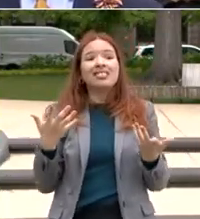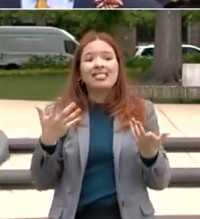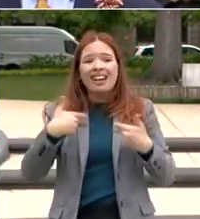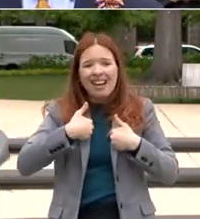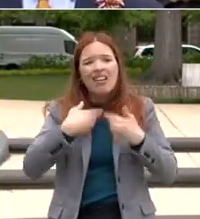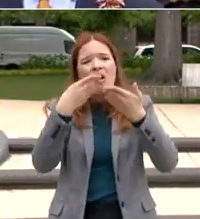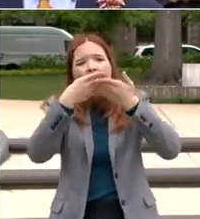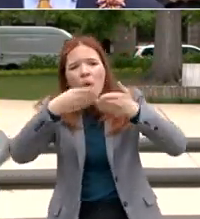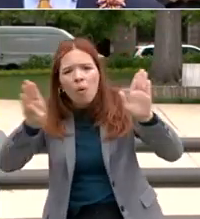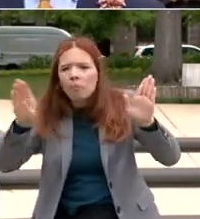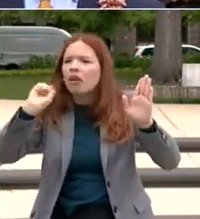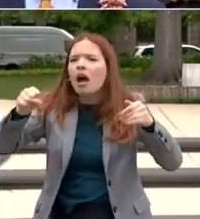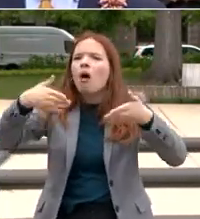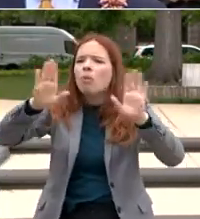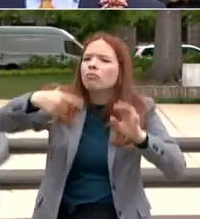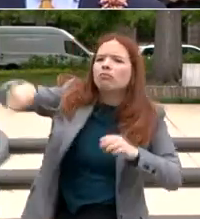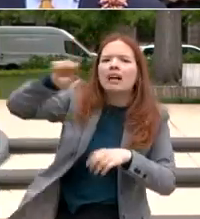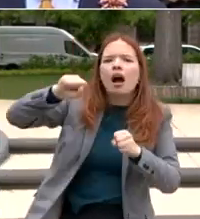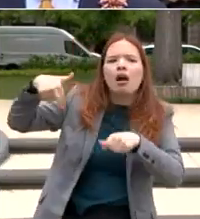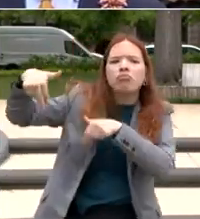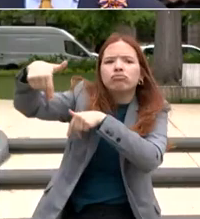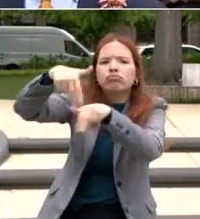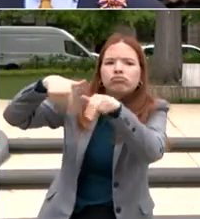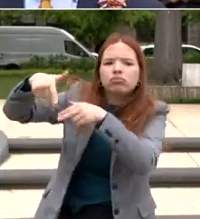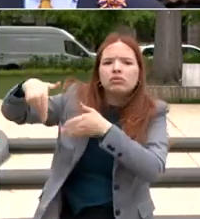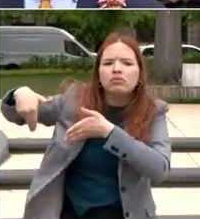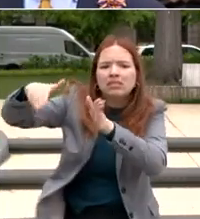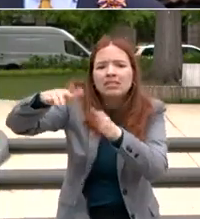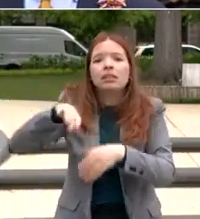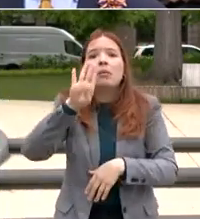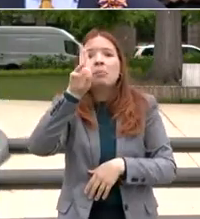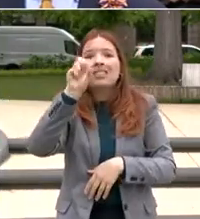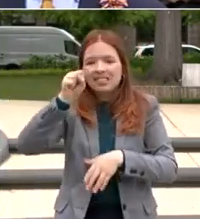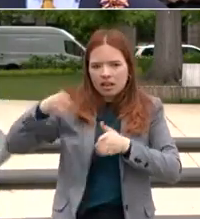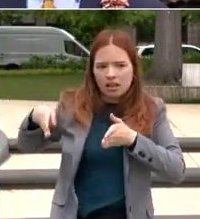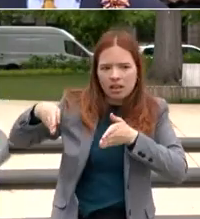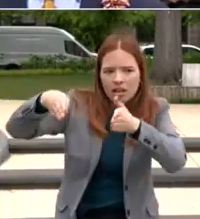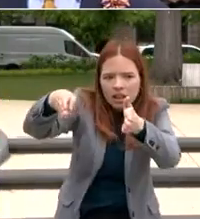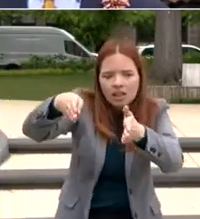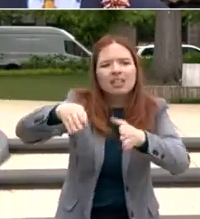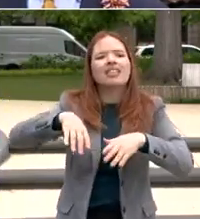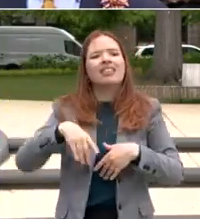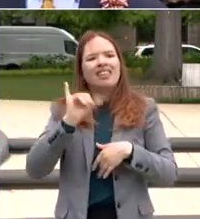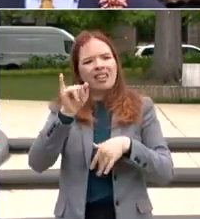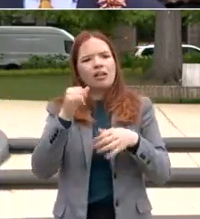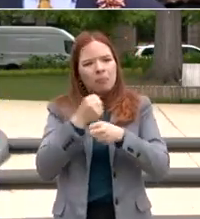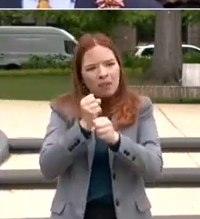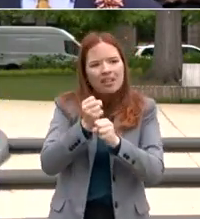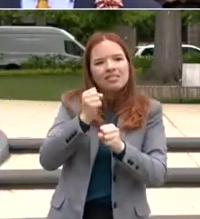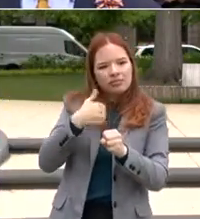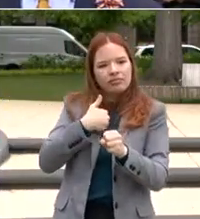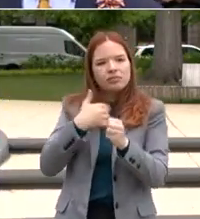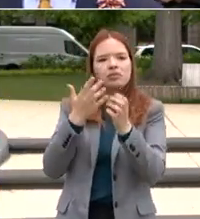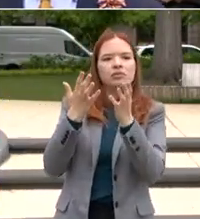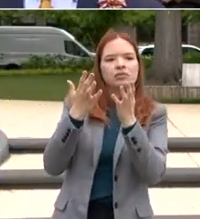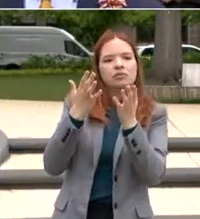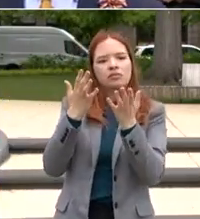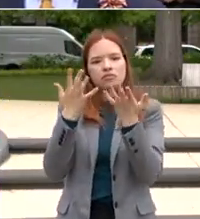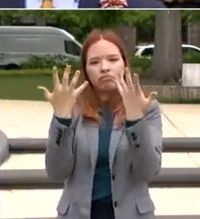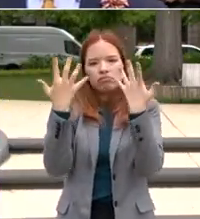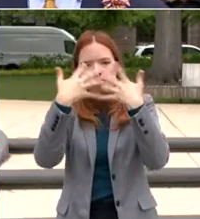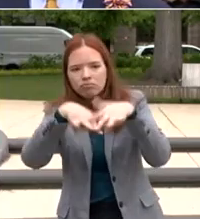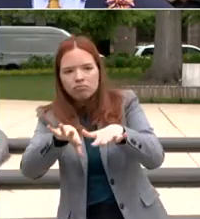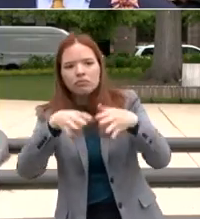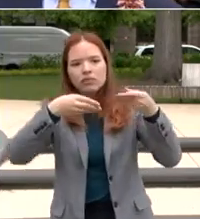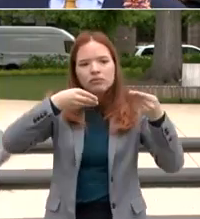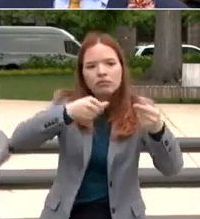and 2 dedicated bus lanes down the middle of K Street will make traveling for everyone safer. It is